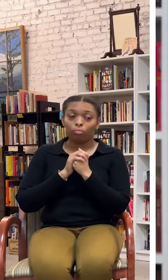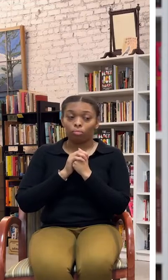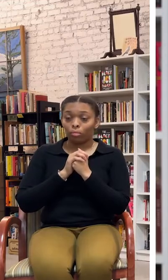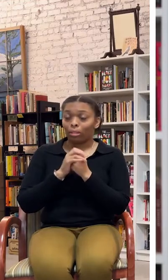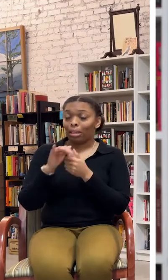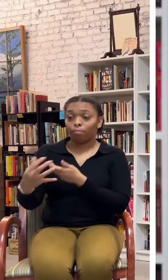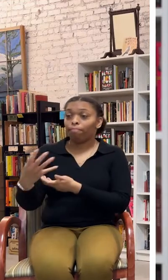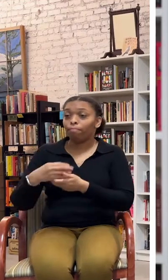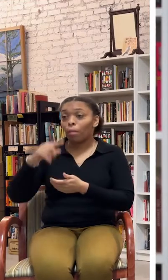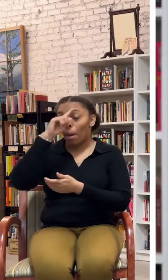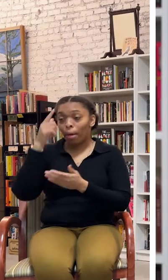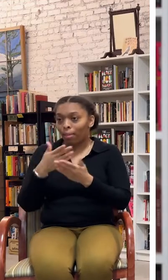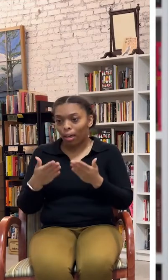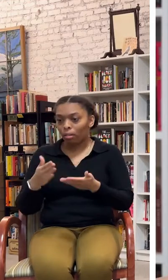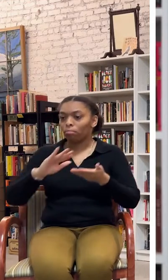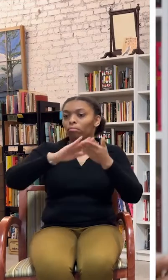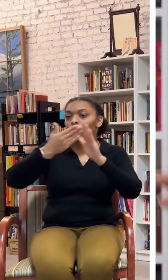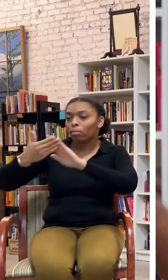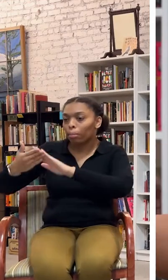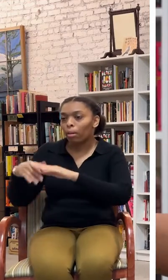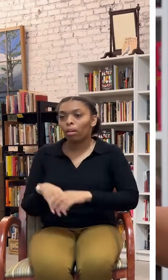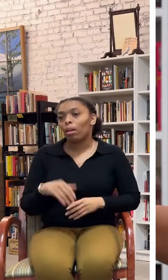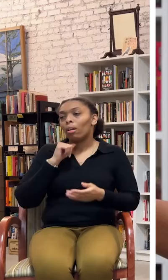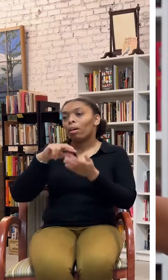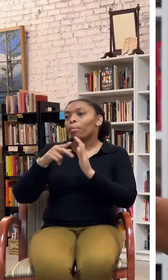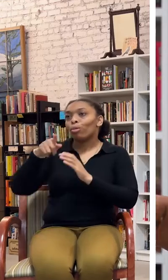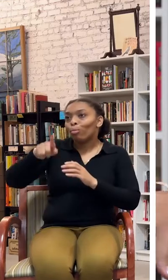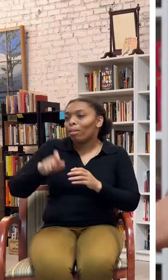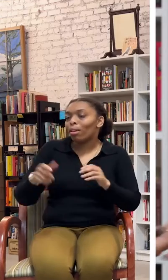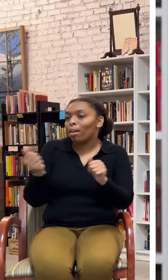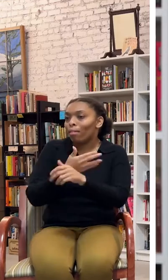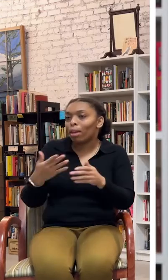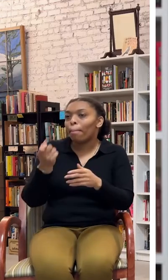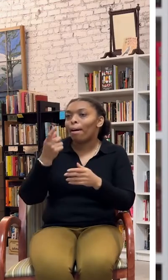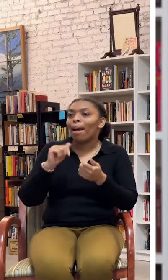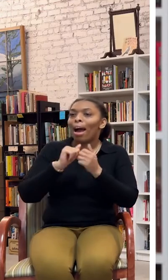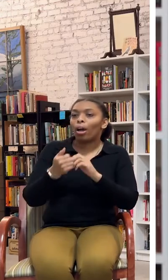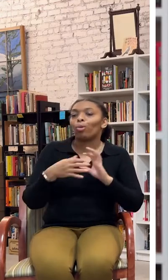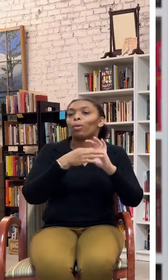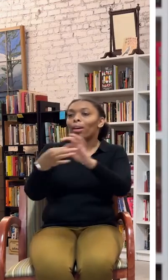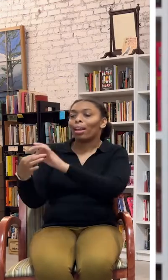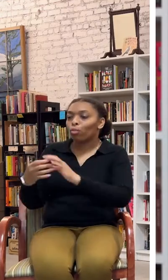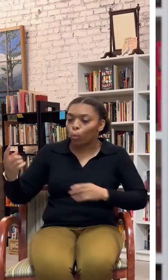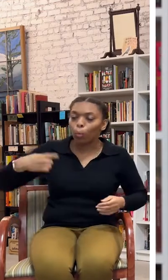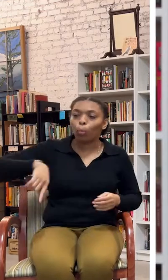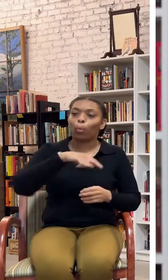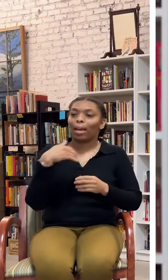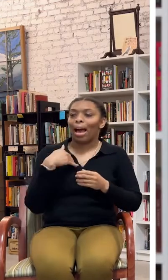Black thing, is community, is village. That doesn't mean you have to have all the things, but how do we connect so that we have those